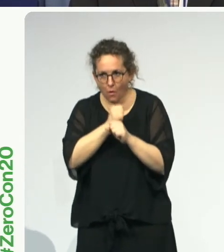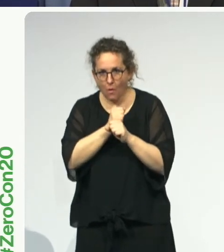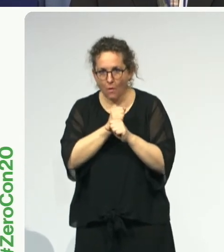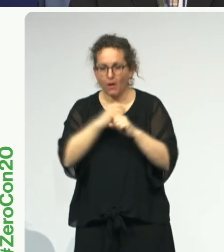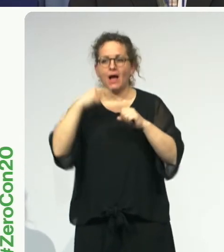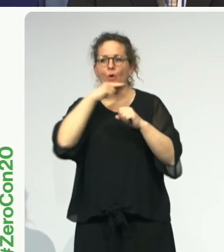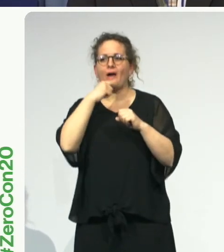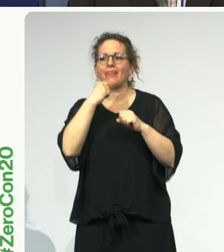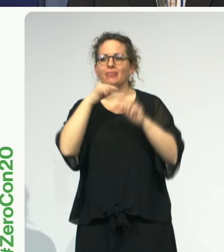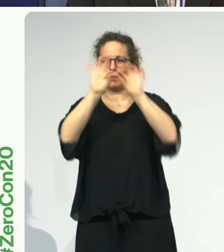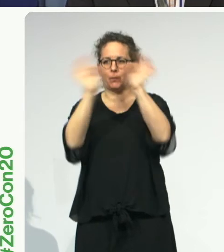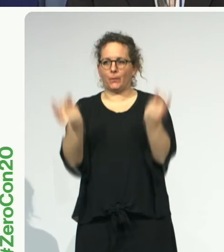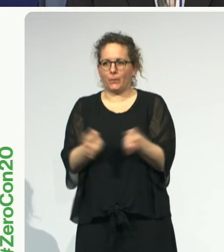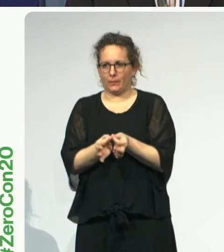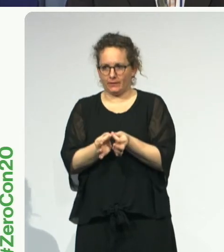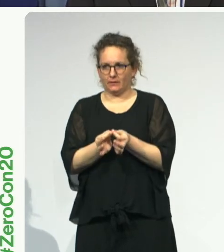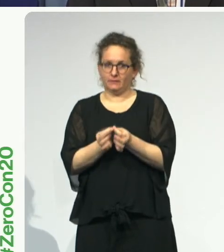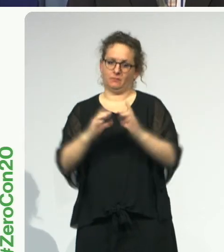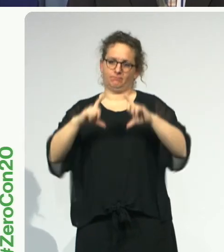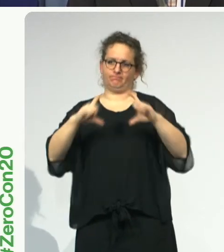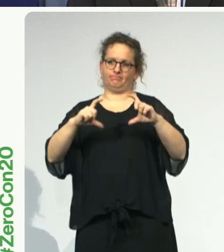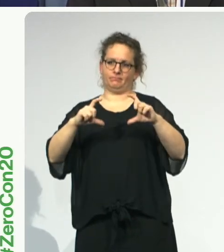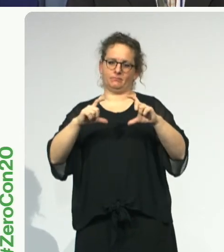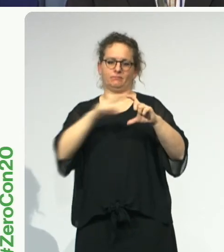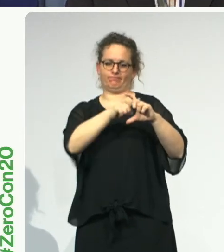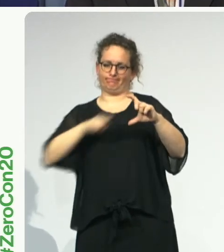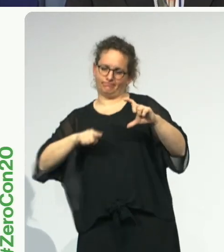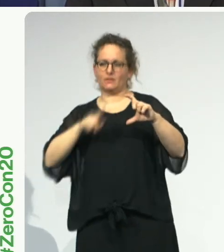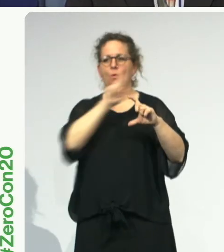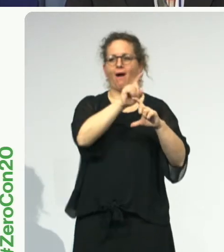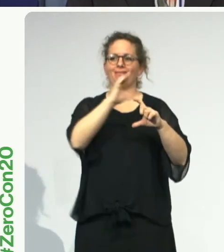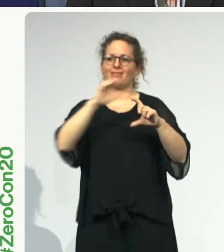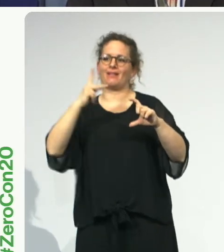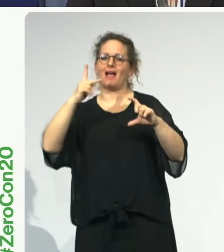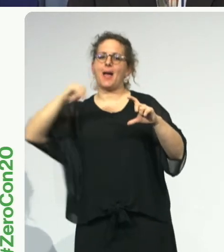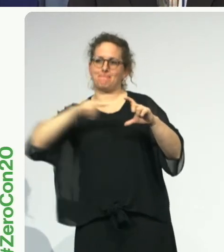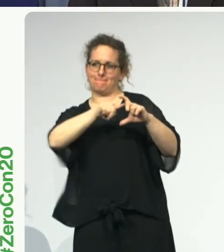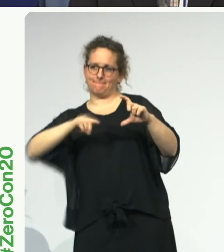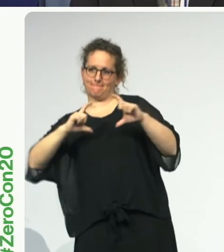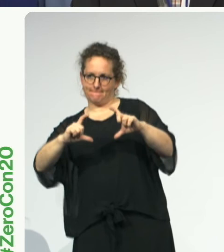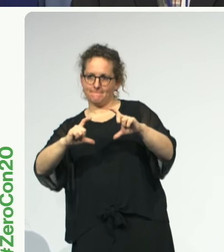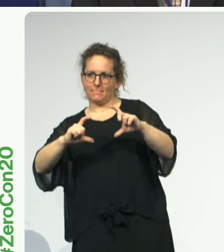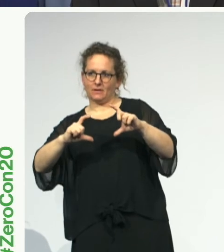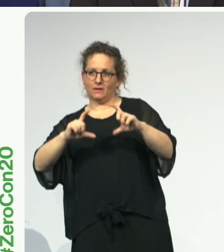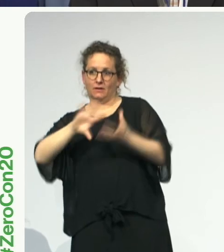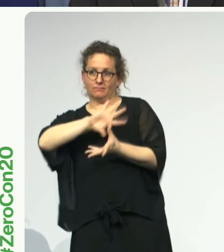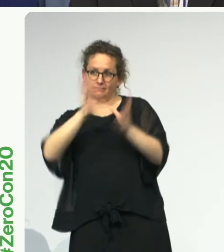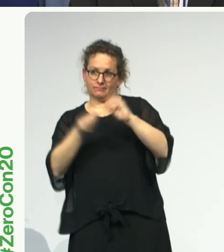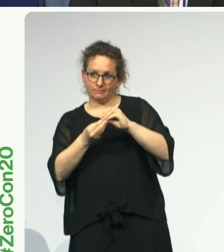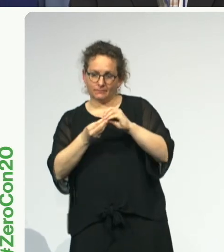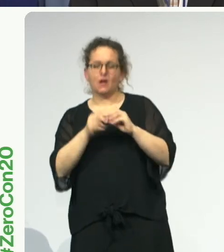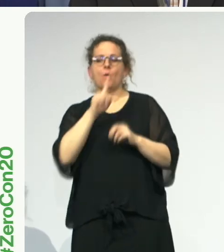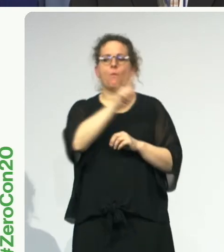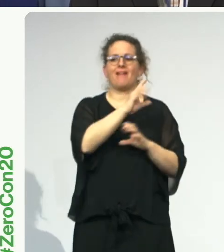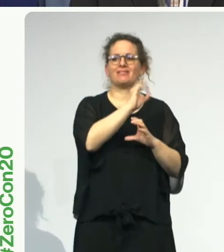around 100 kilometers and it contains around 1,000 homes. And as we gained a lot